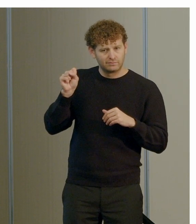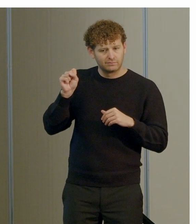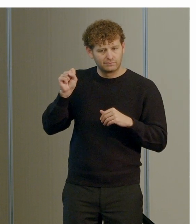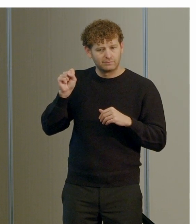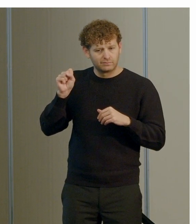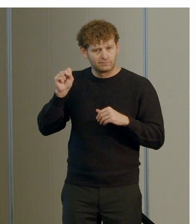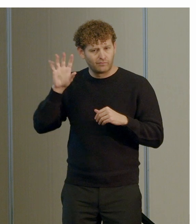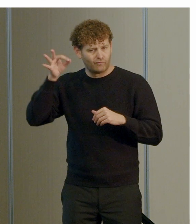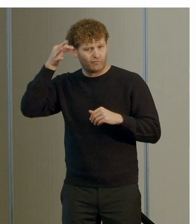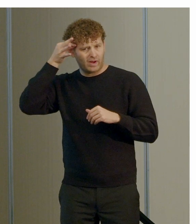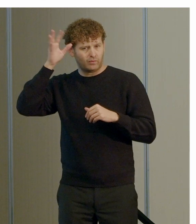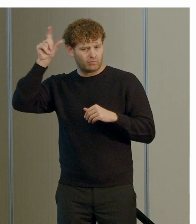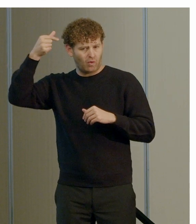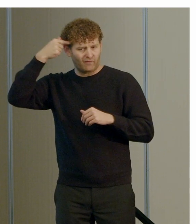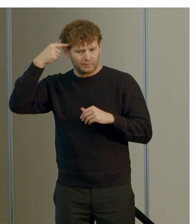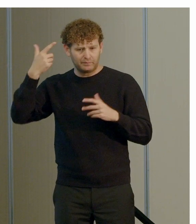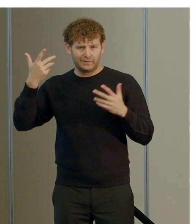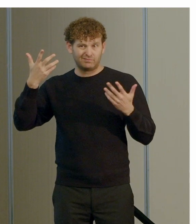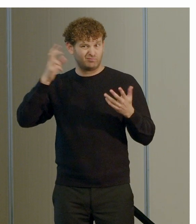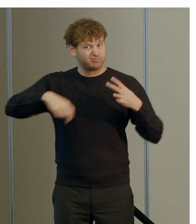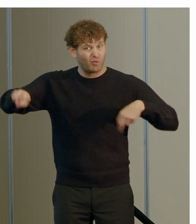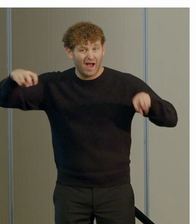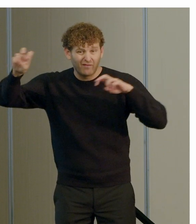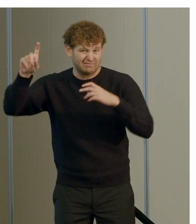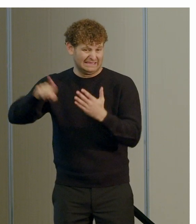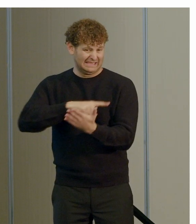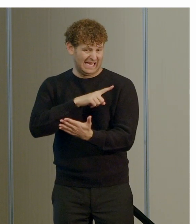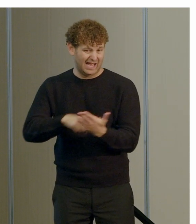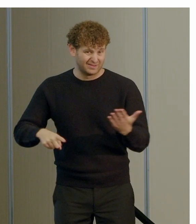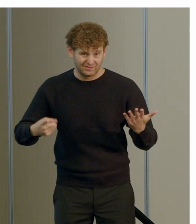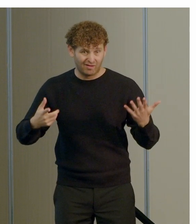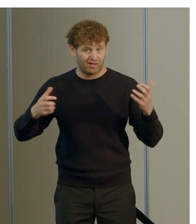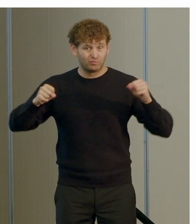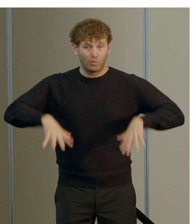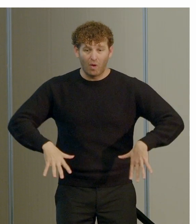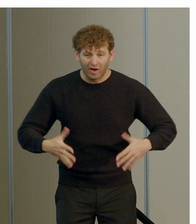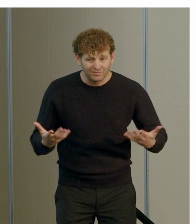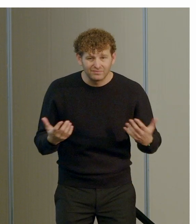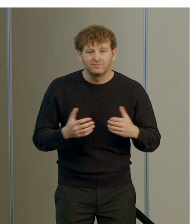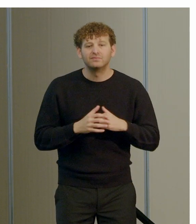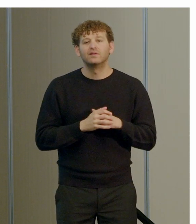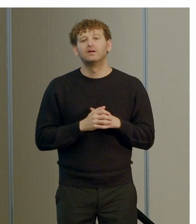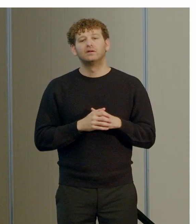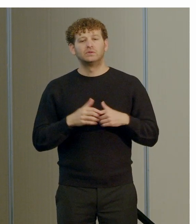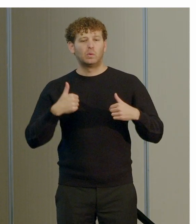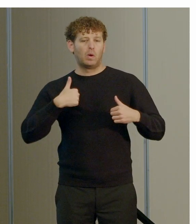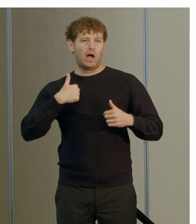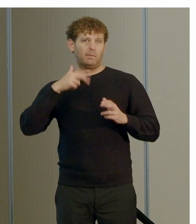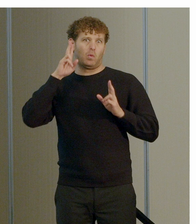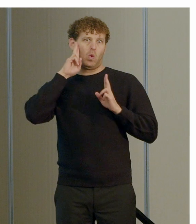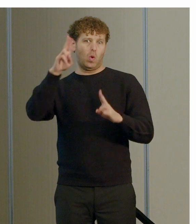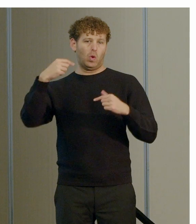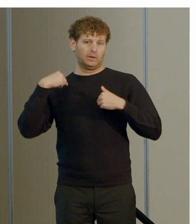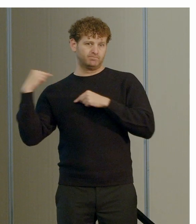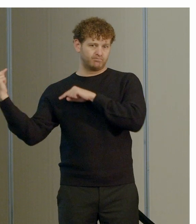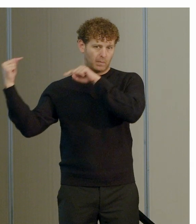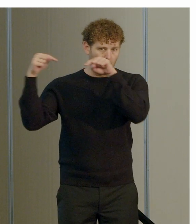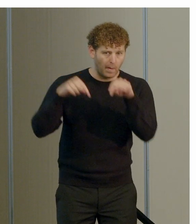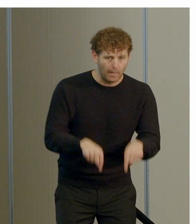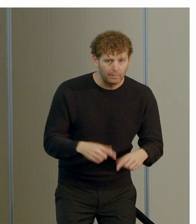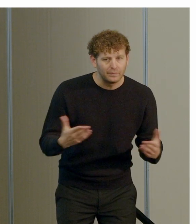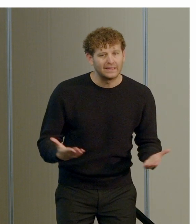be here and to collaborate with you because this good work needs to go on. And it's much easier when we have all of you.